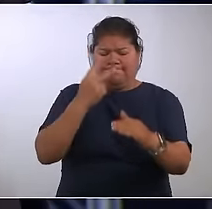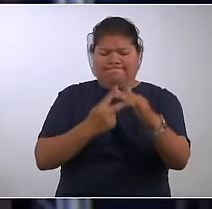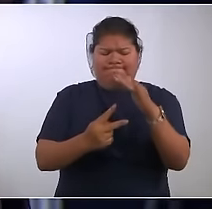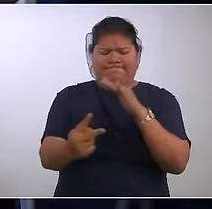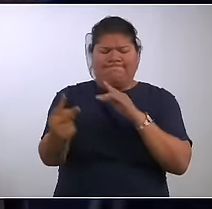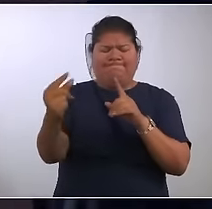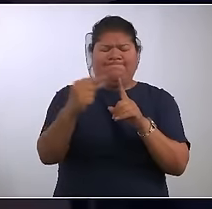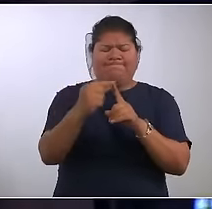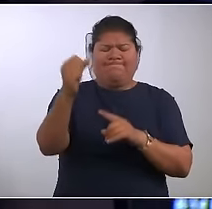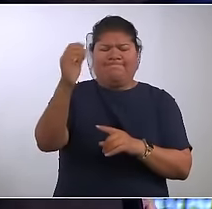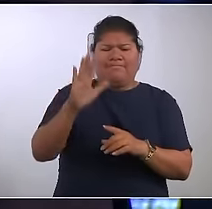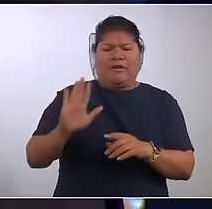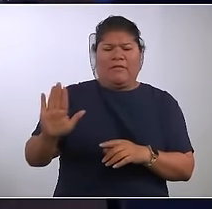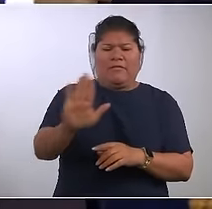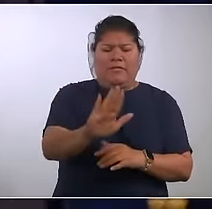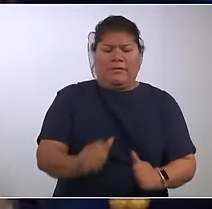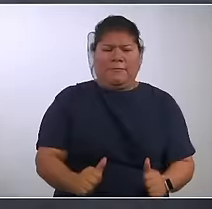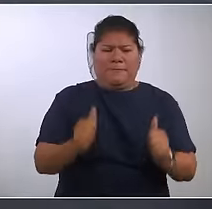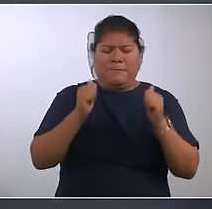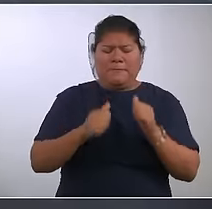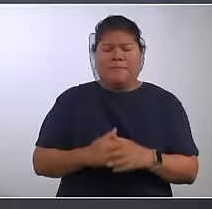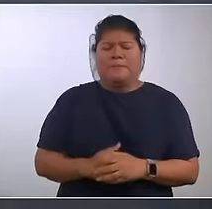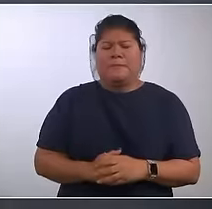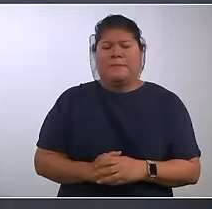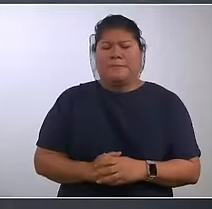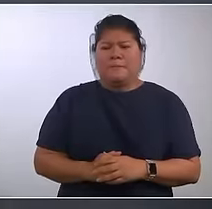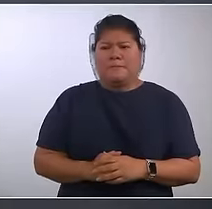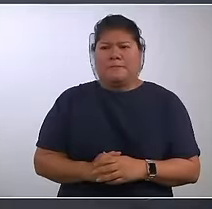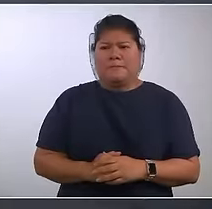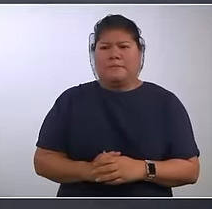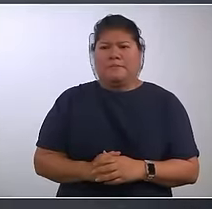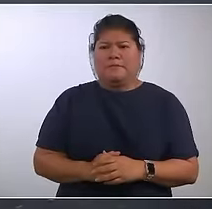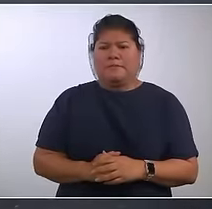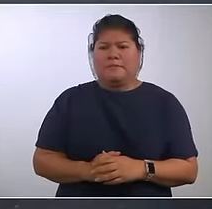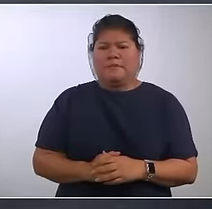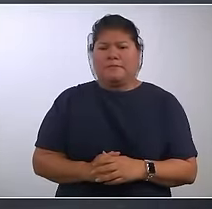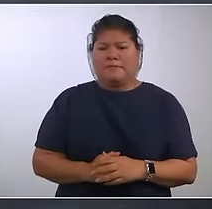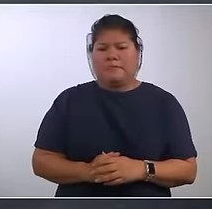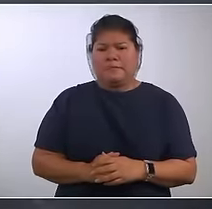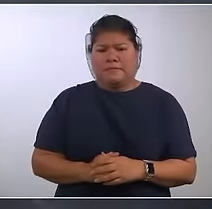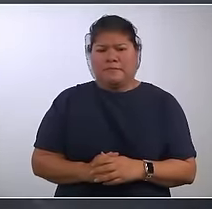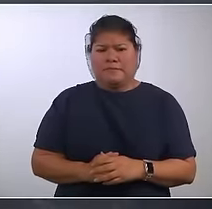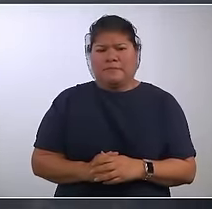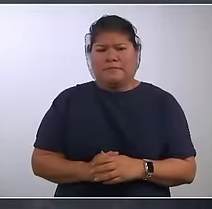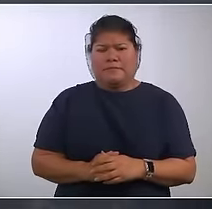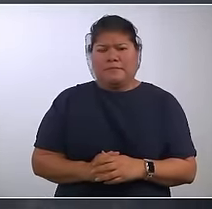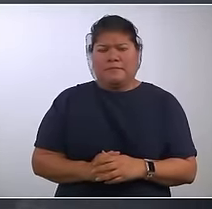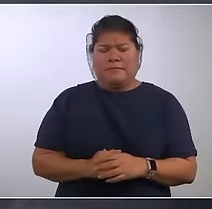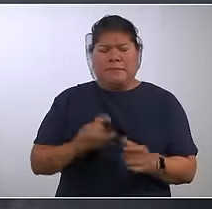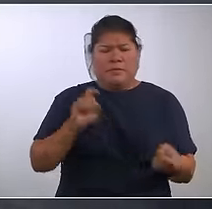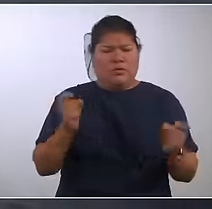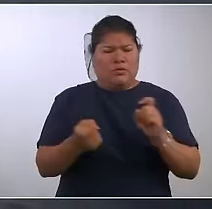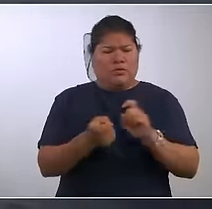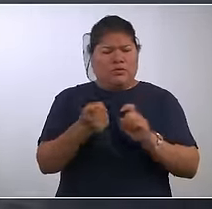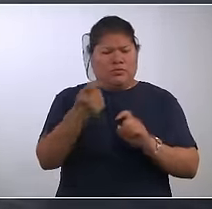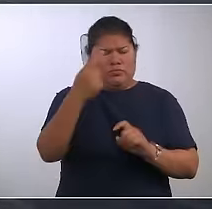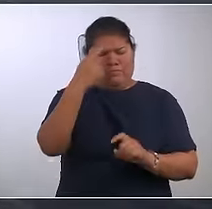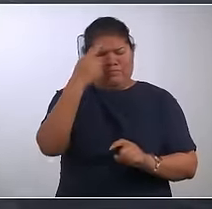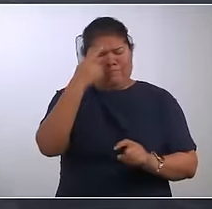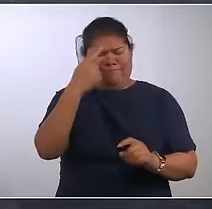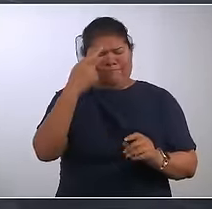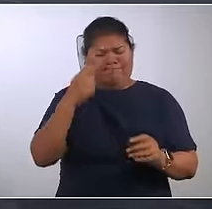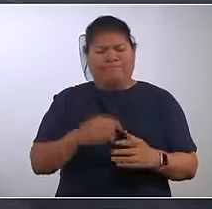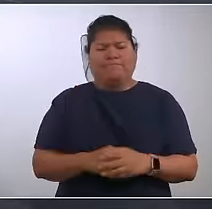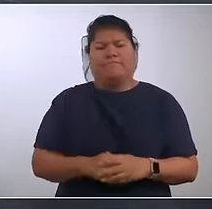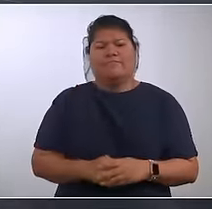prophetic word of God over their lives. Que necesita que alguien desate palabra profética sobre su vida. Change our way of thinking.